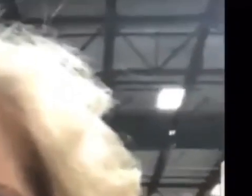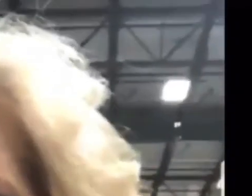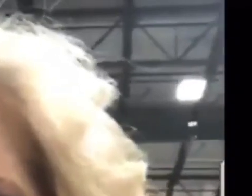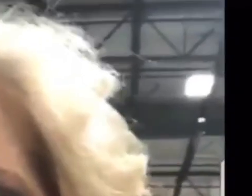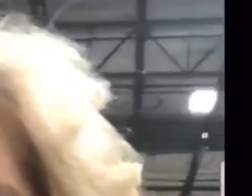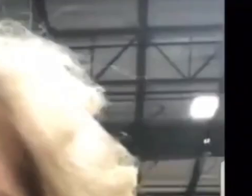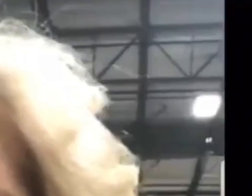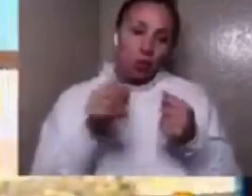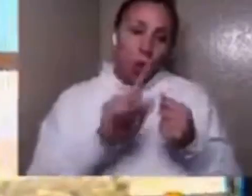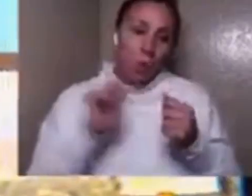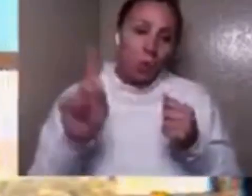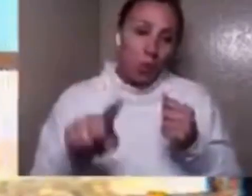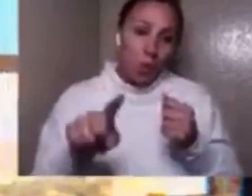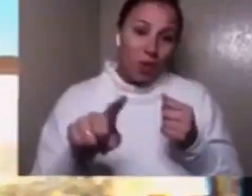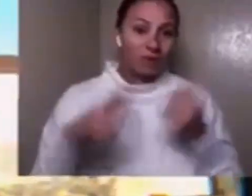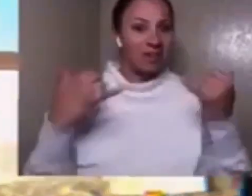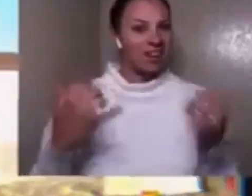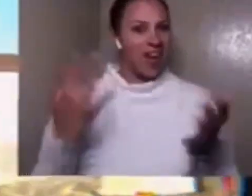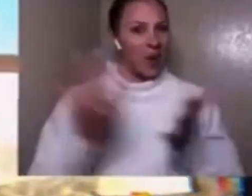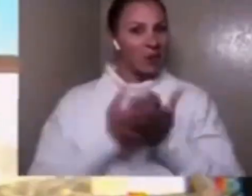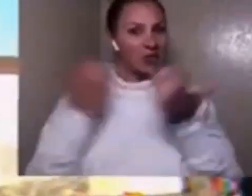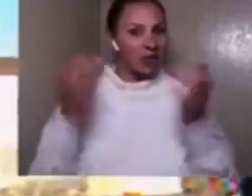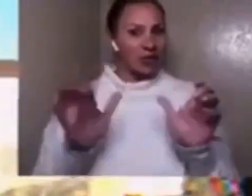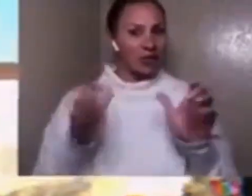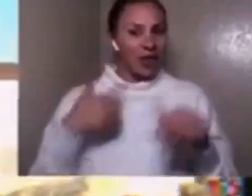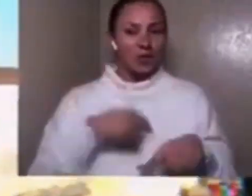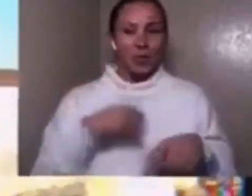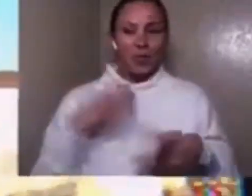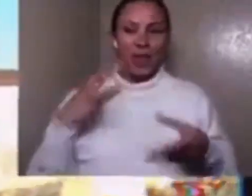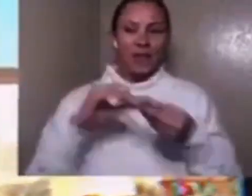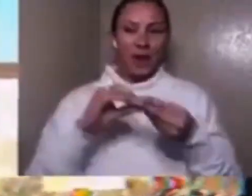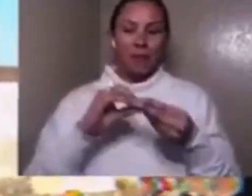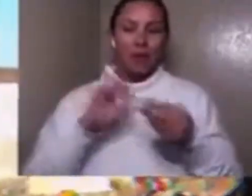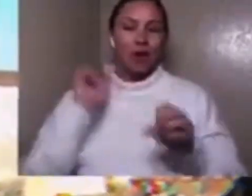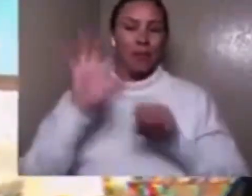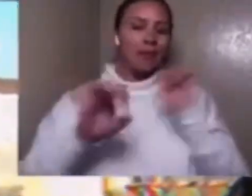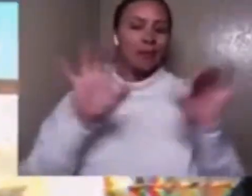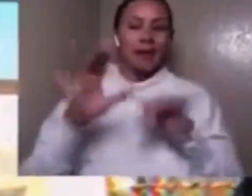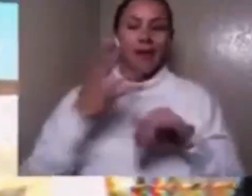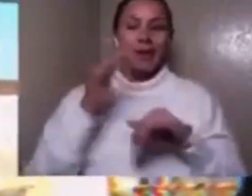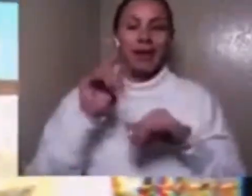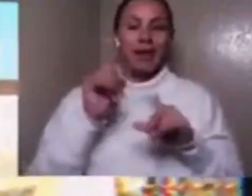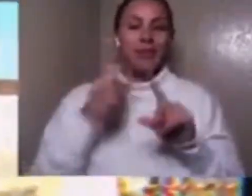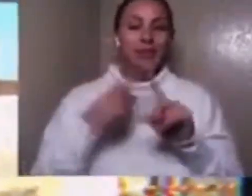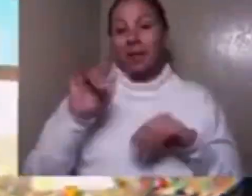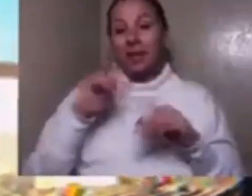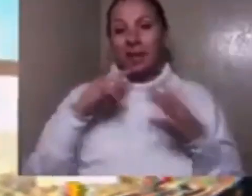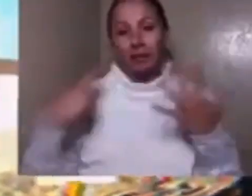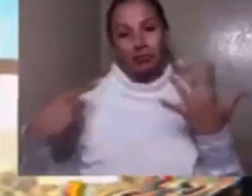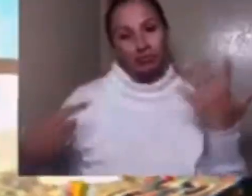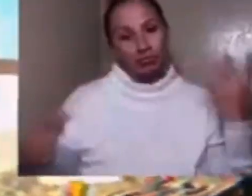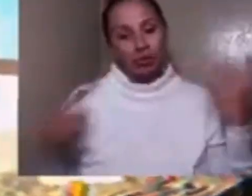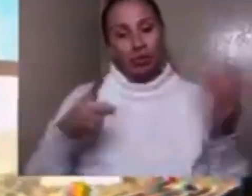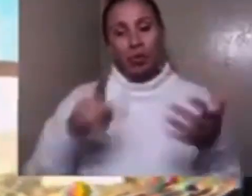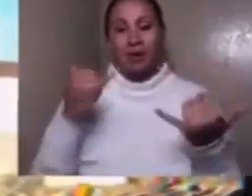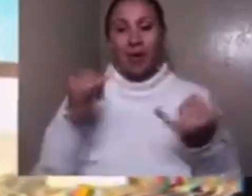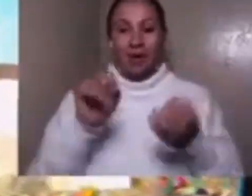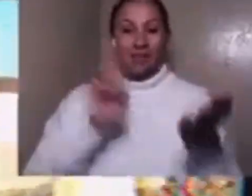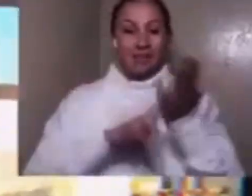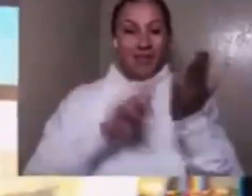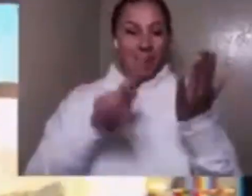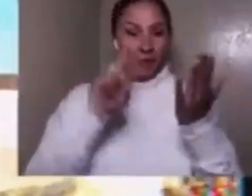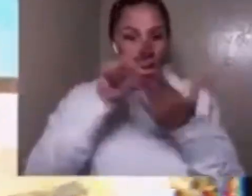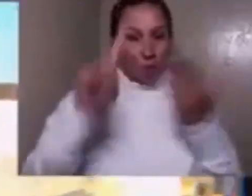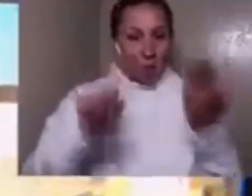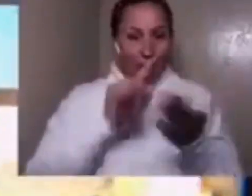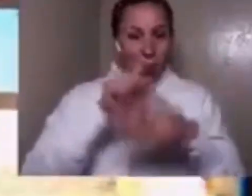left it was not a good thing. Well, now's the chance. We've been putting out hits since 2013. Well, now you can sign up